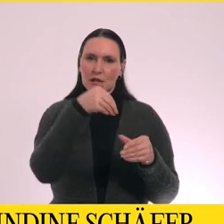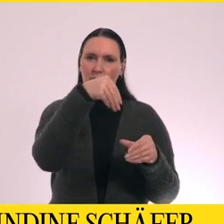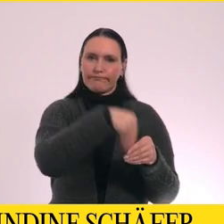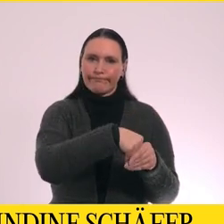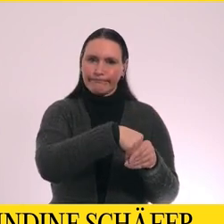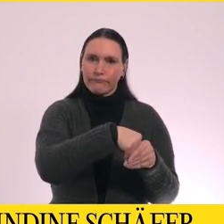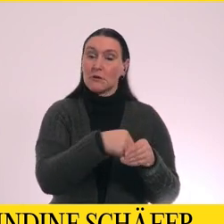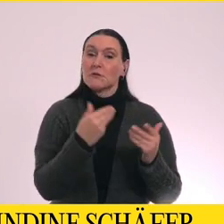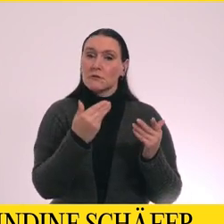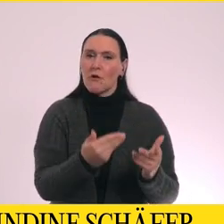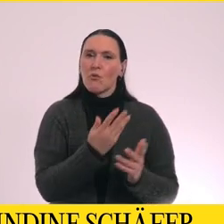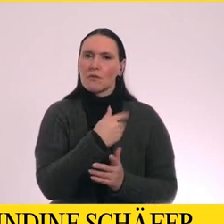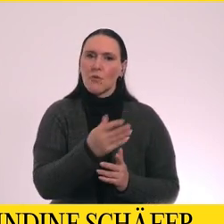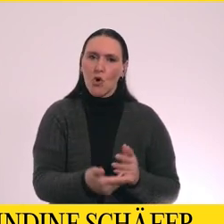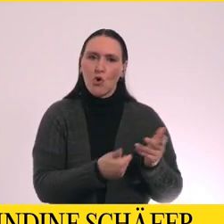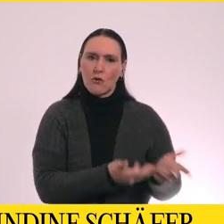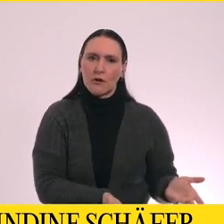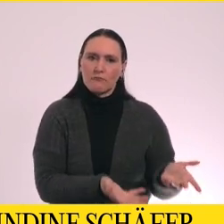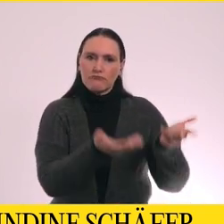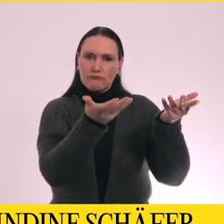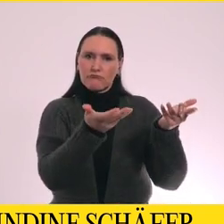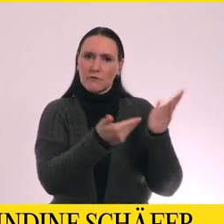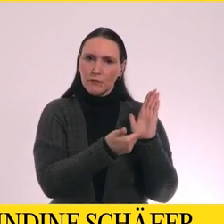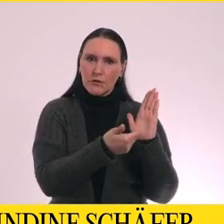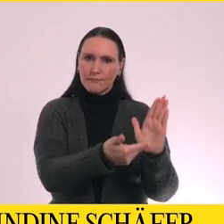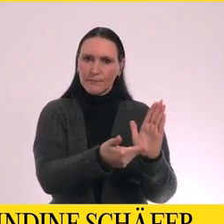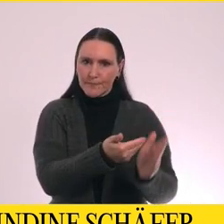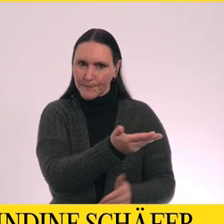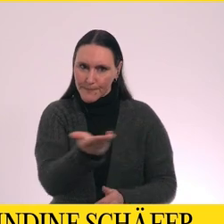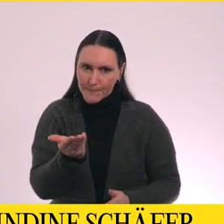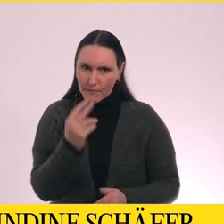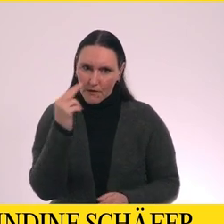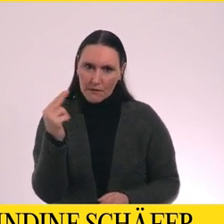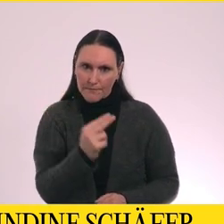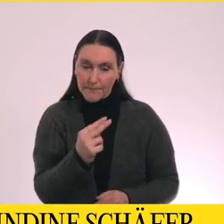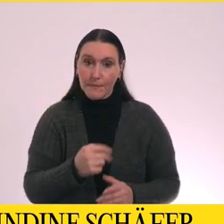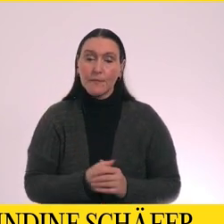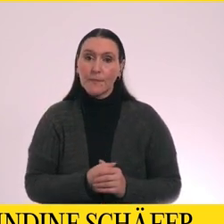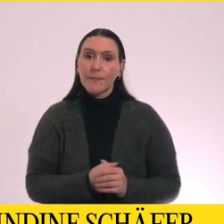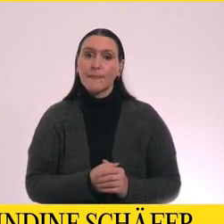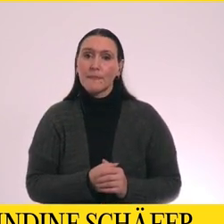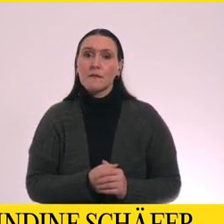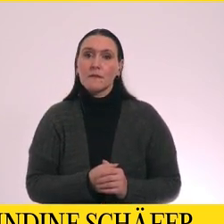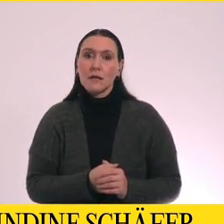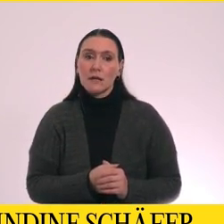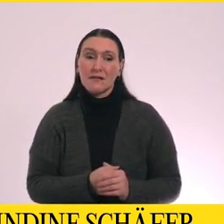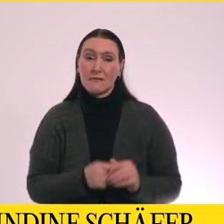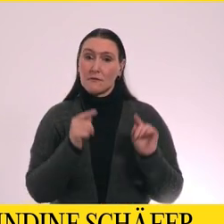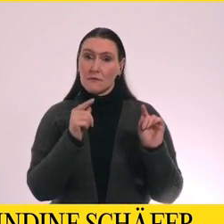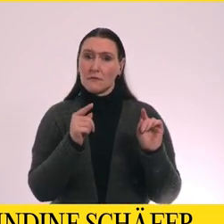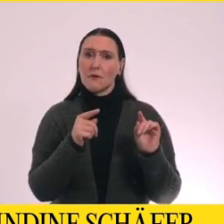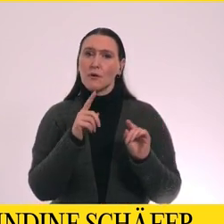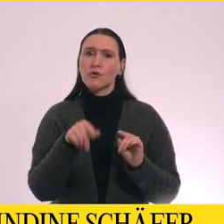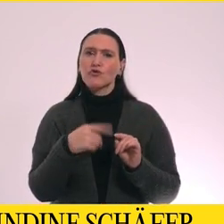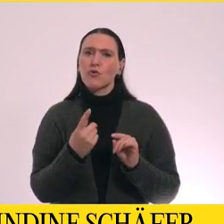So I guess it's a way of creating visibility that is very much, whilst it is very much on the terms